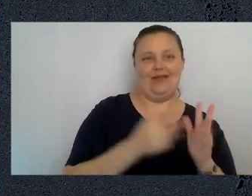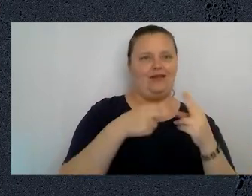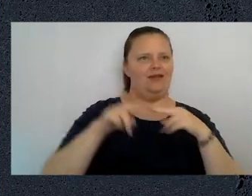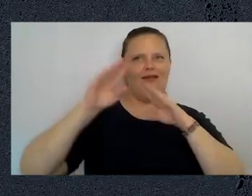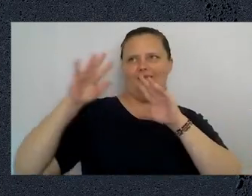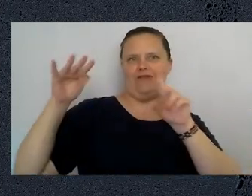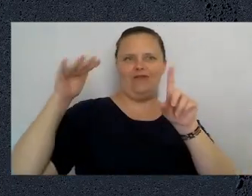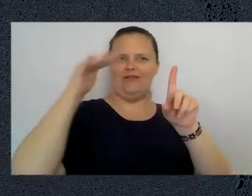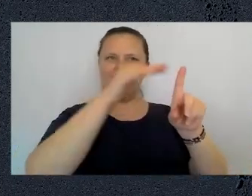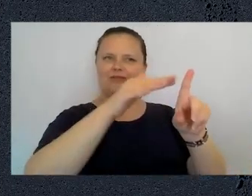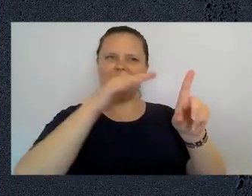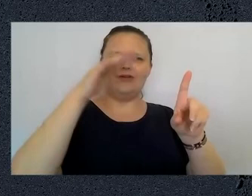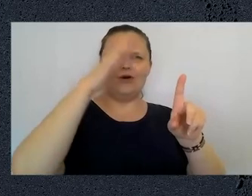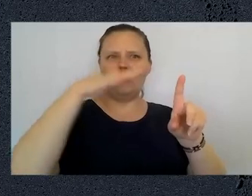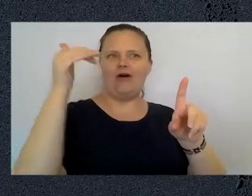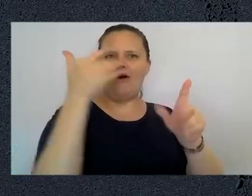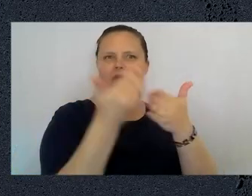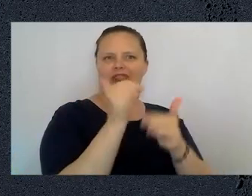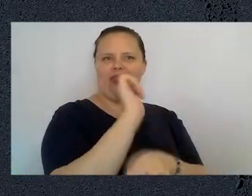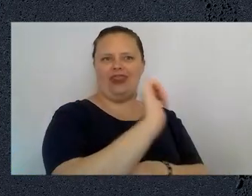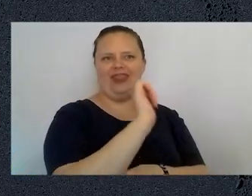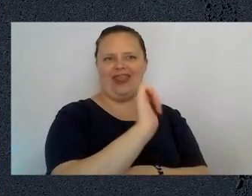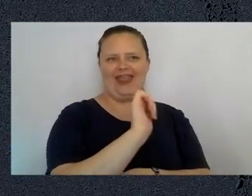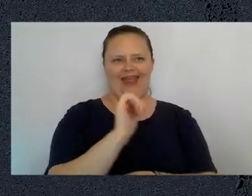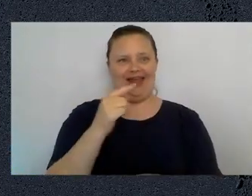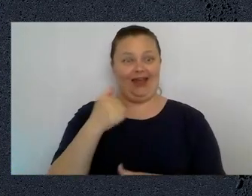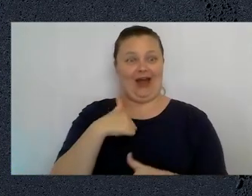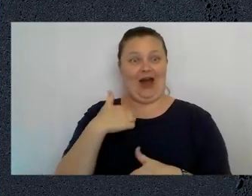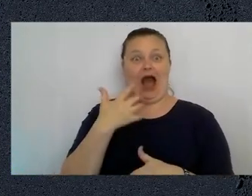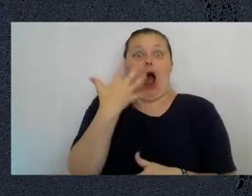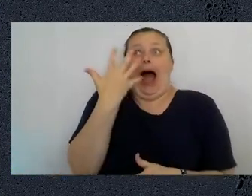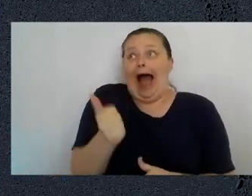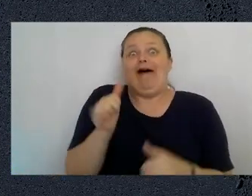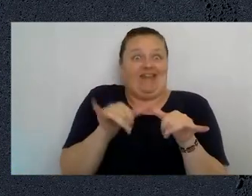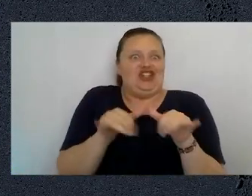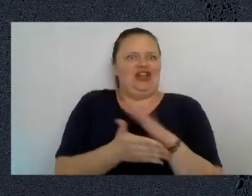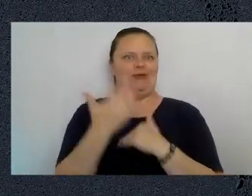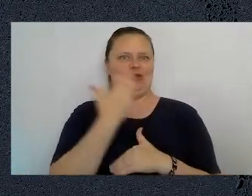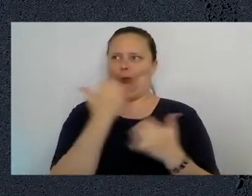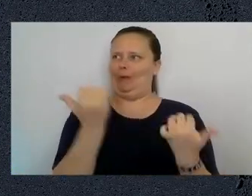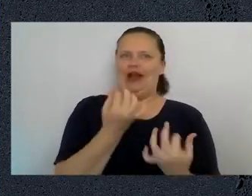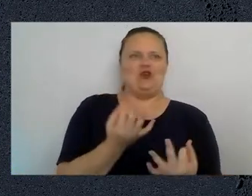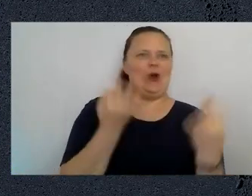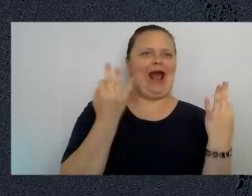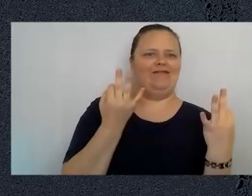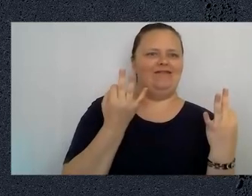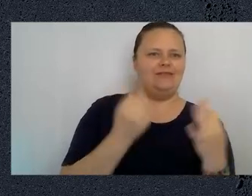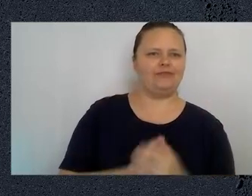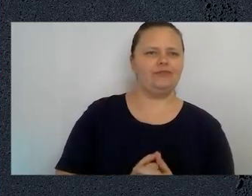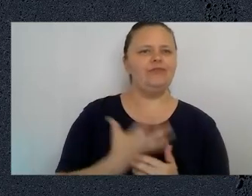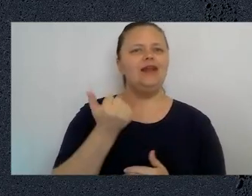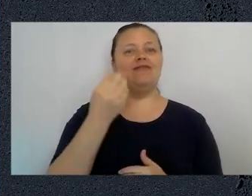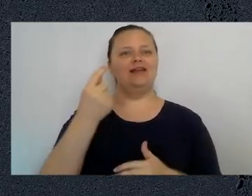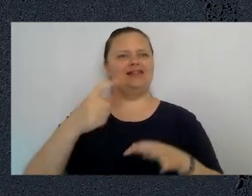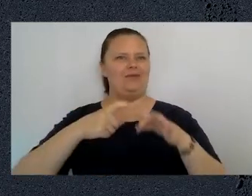those contributions. And I think have engineering in schools? Because a lot of schools don't even have it. I think it just it. Elevates. Yeah. No. We've got some questions in the audience, and I want